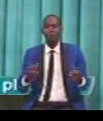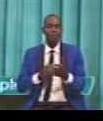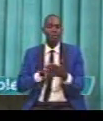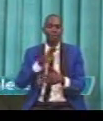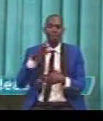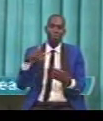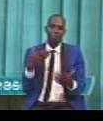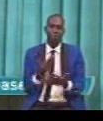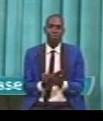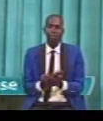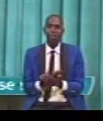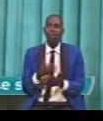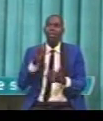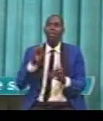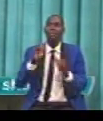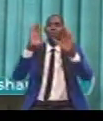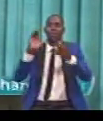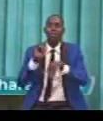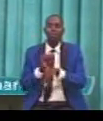Shout it, let me hear you.